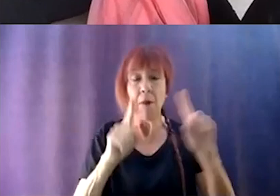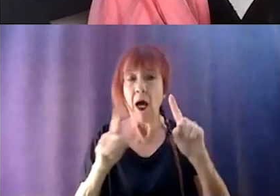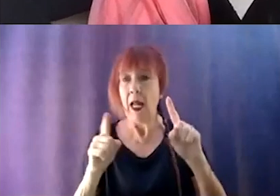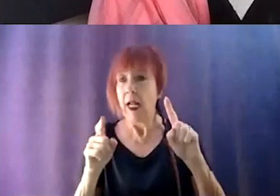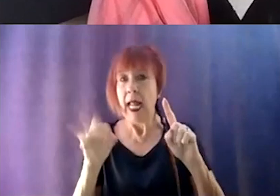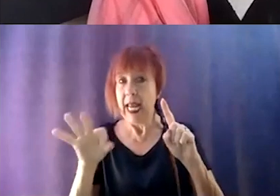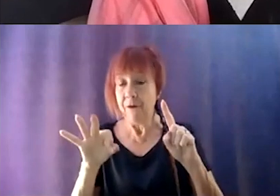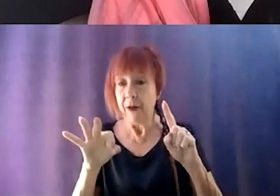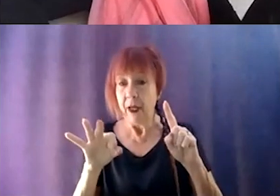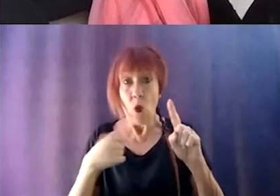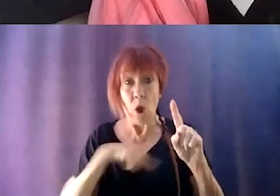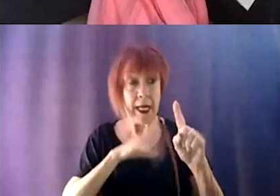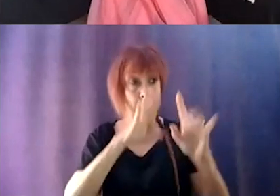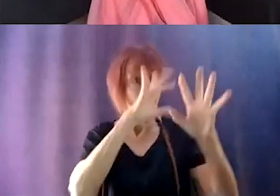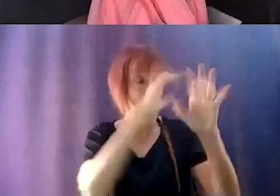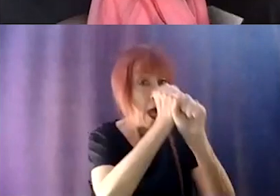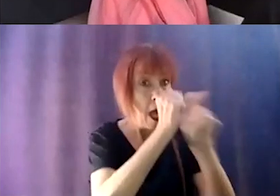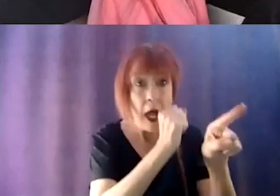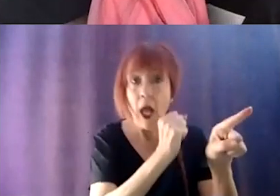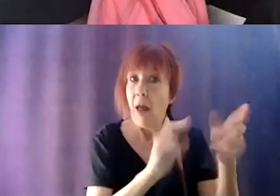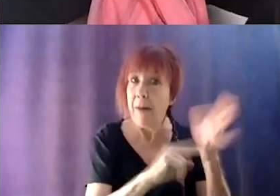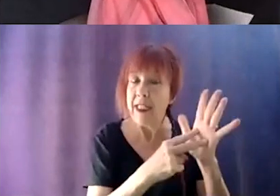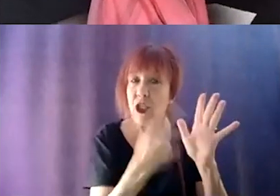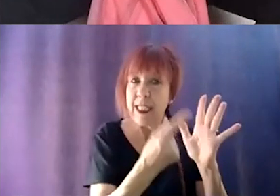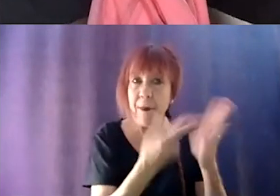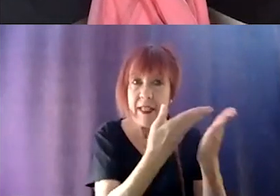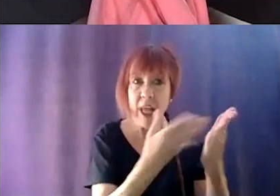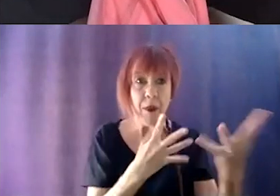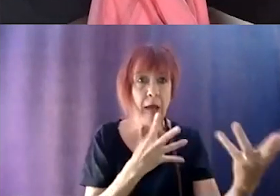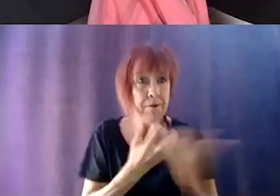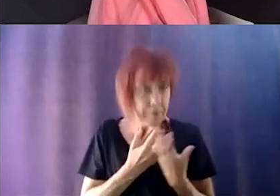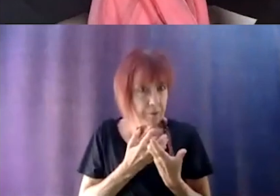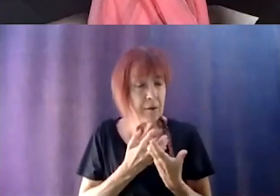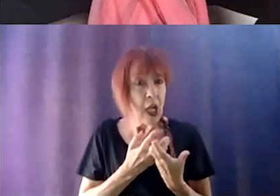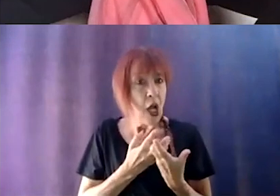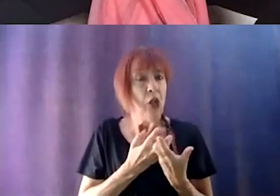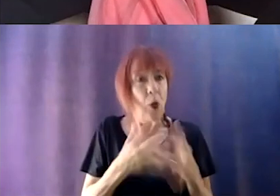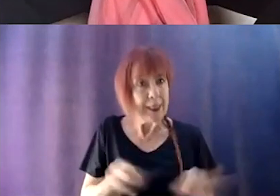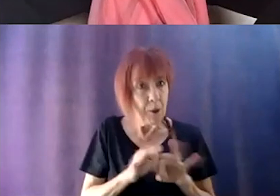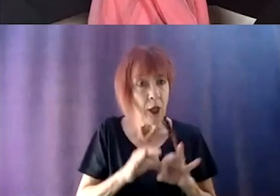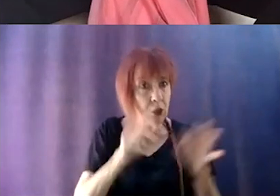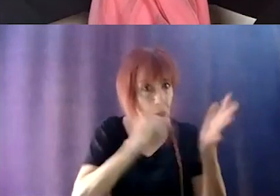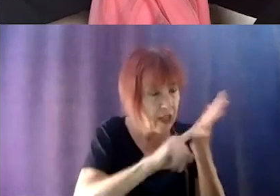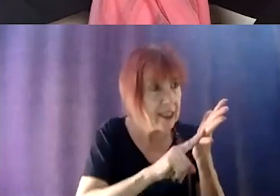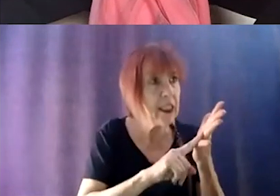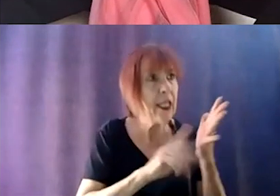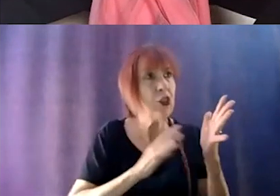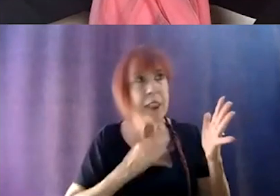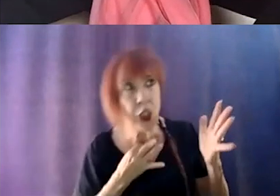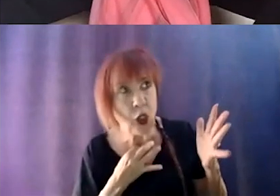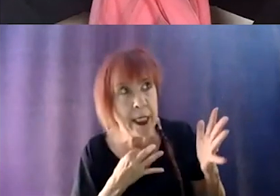is something there to dig more, to be curious and to investigate and to learn things from that.